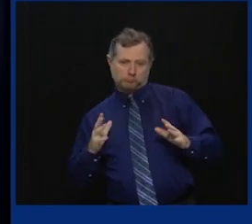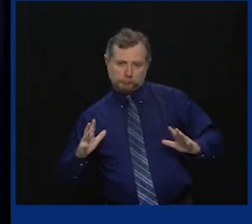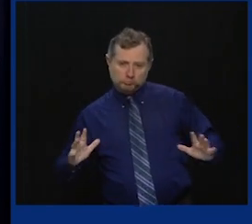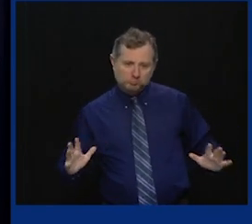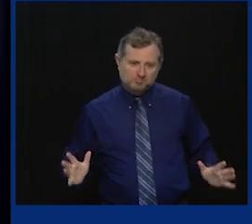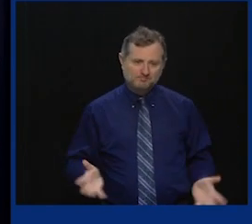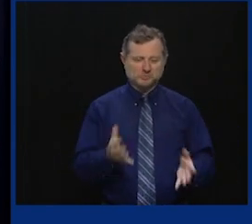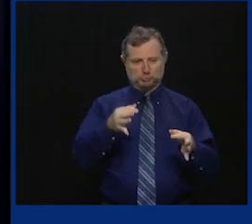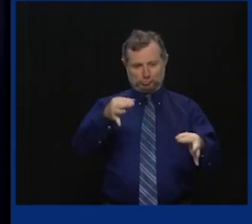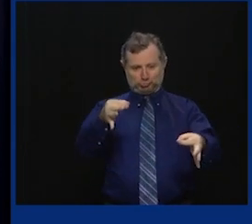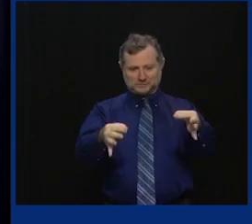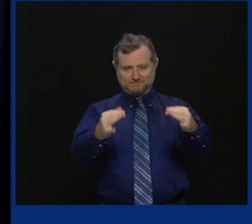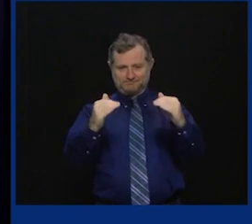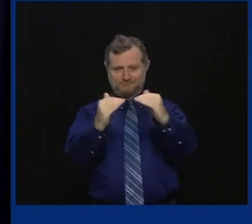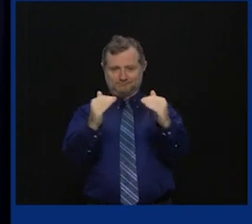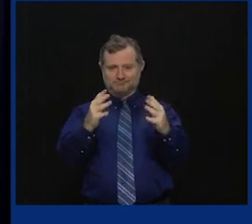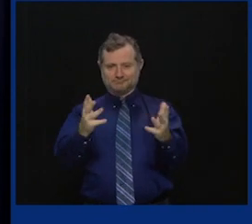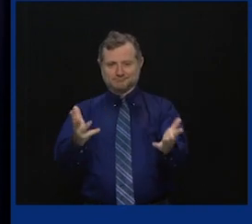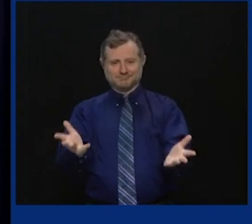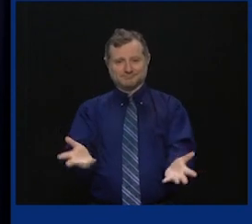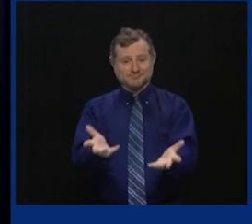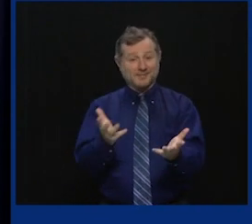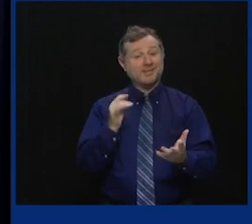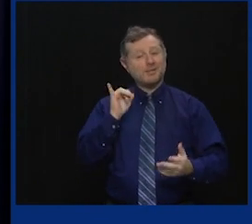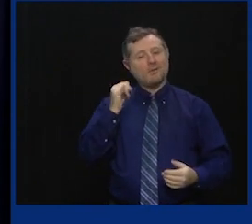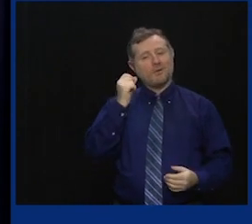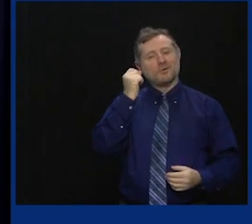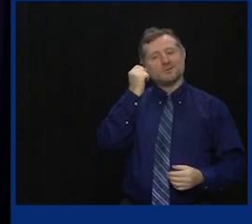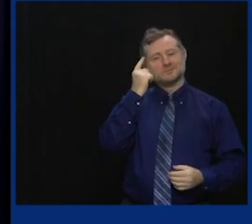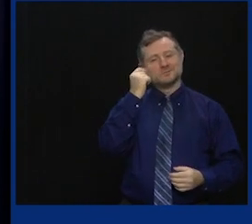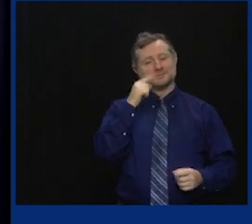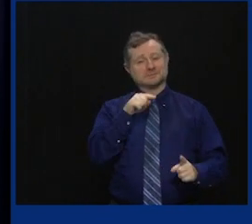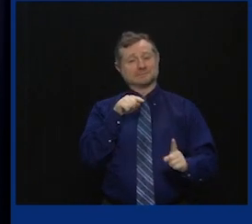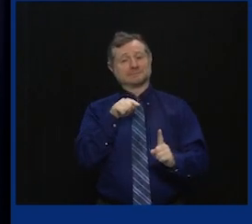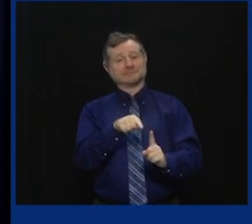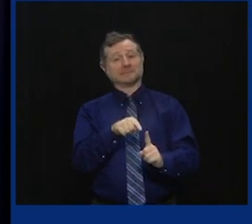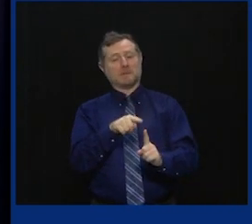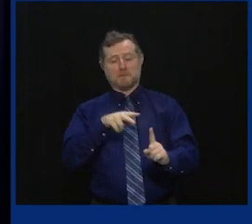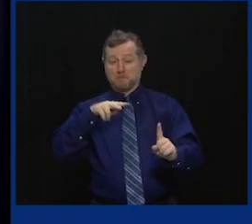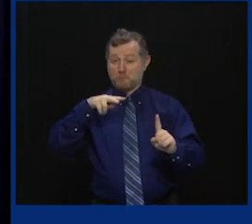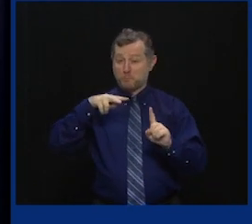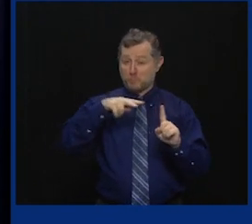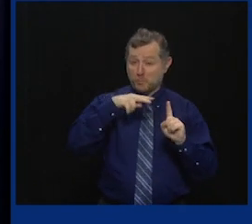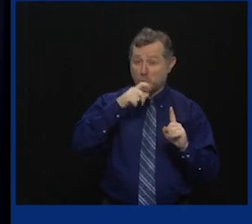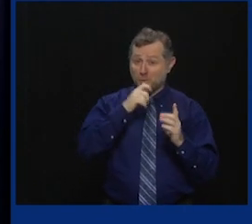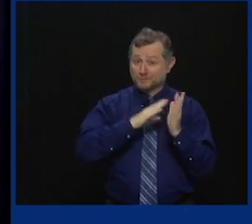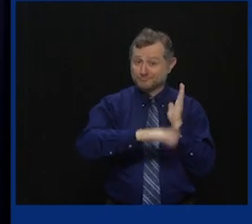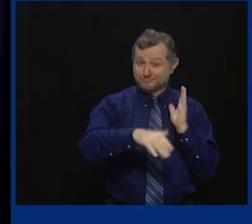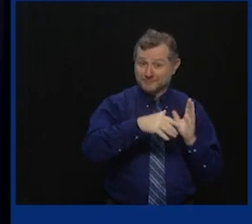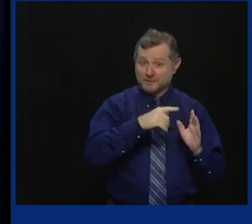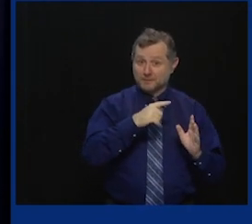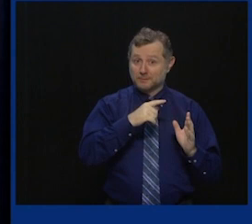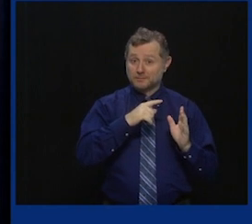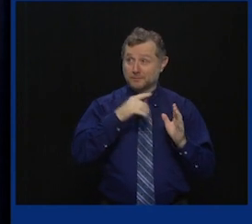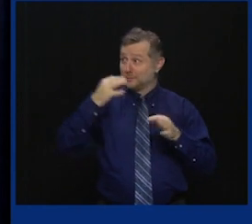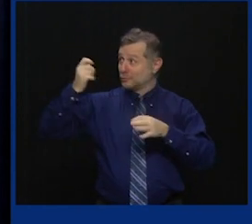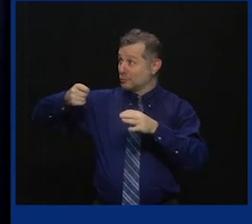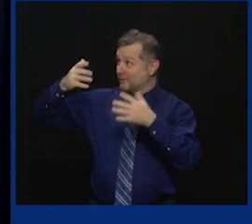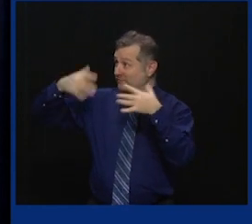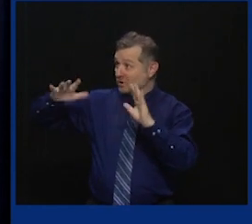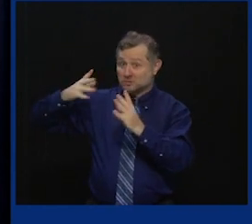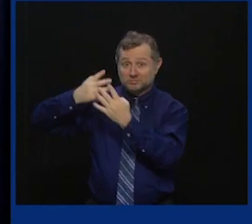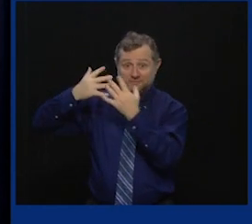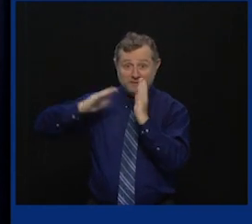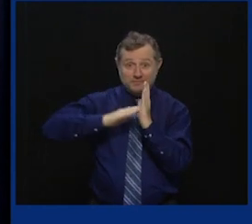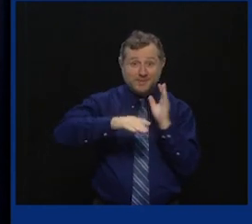awaiting after parole, and this is again parole, these are people who've already been released, technicality, they're back in. They'll spend more time waiting for